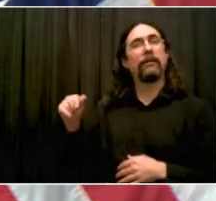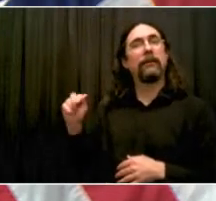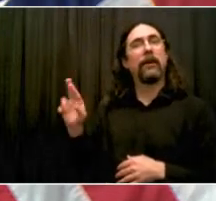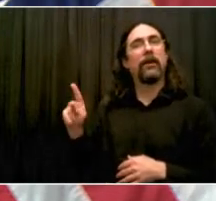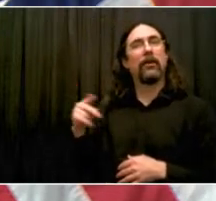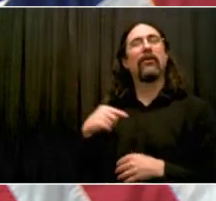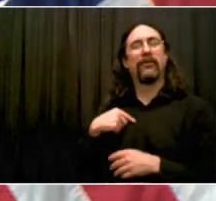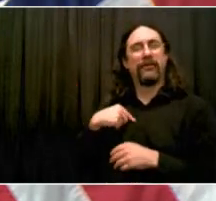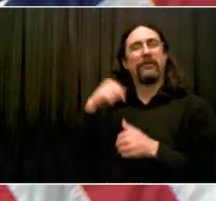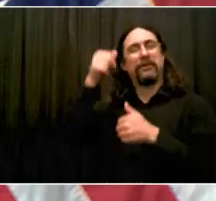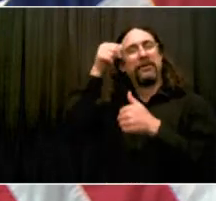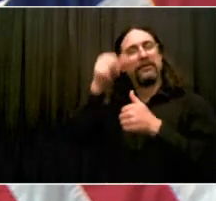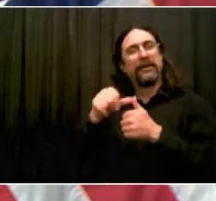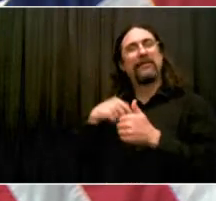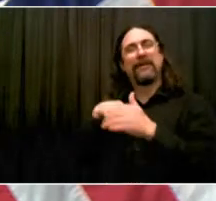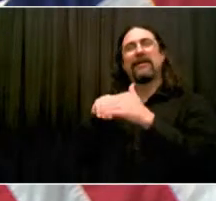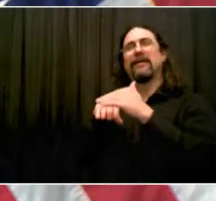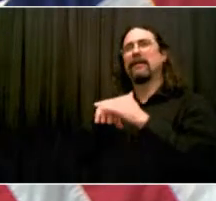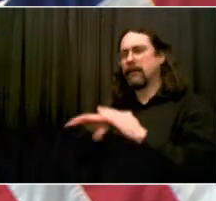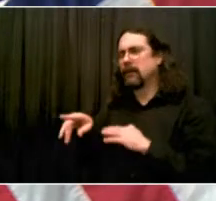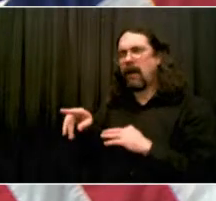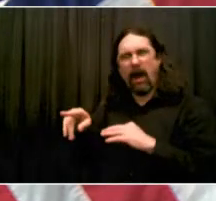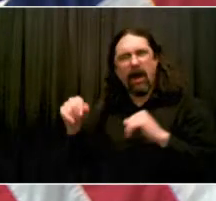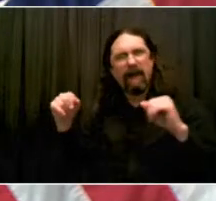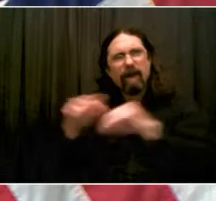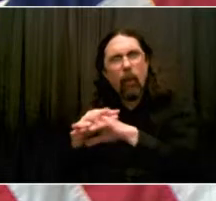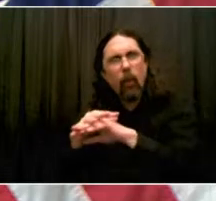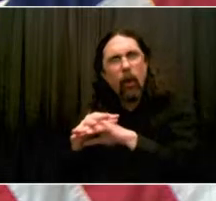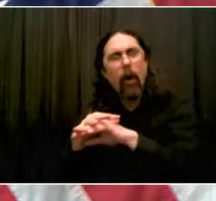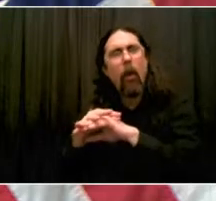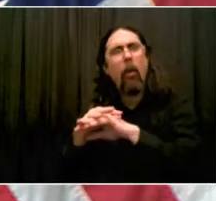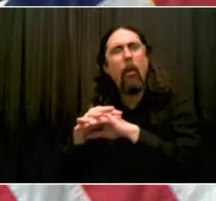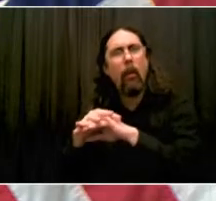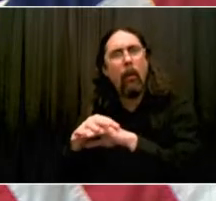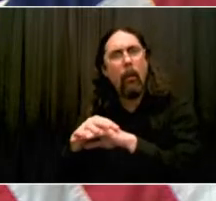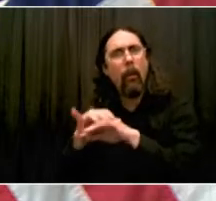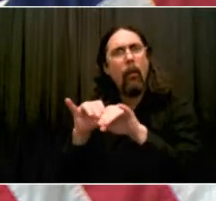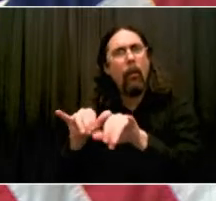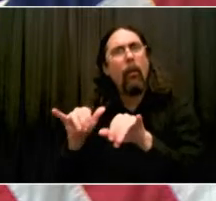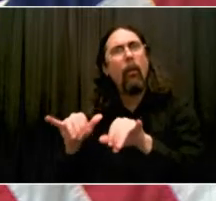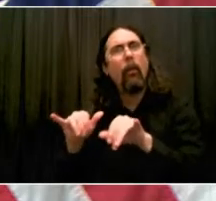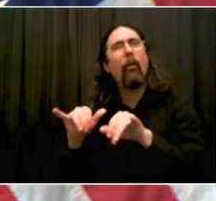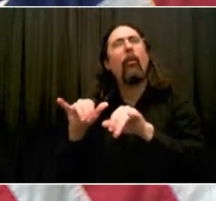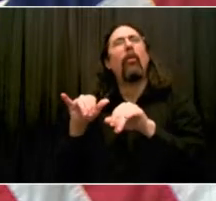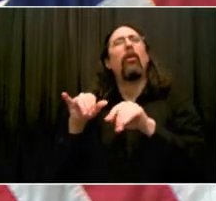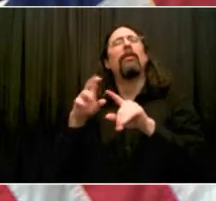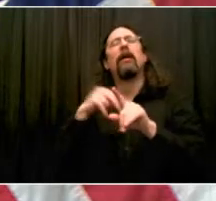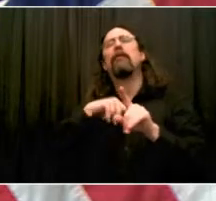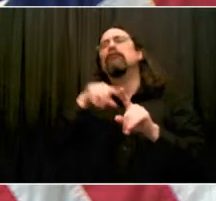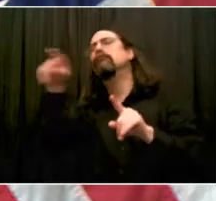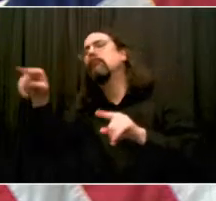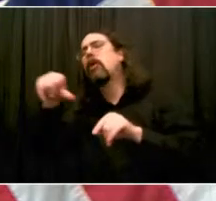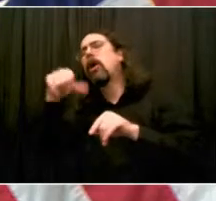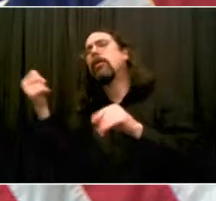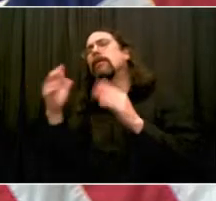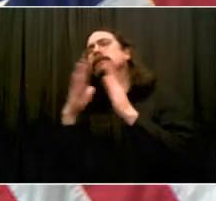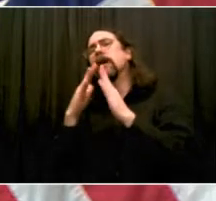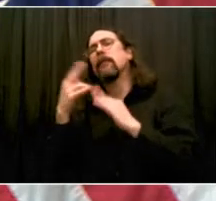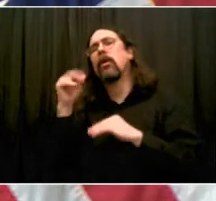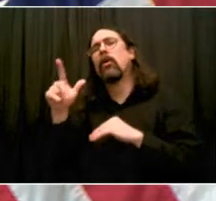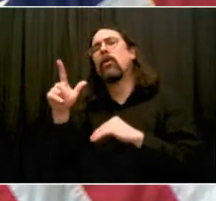packed. And town hall after town hall was the same. I began asking